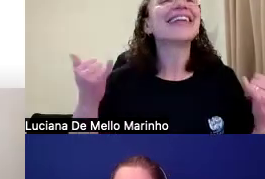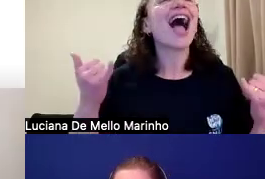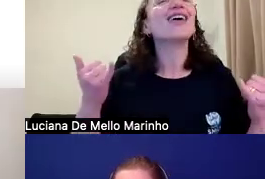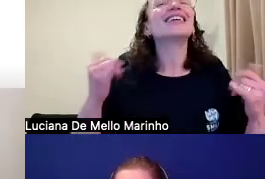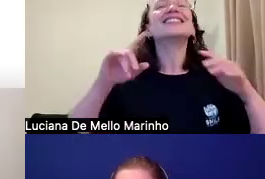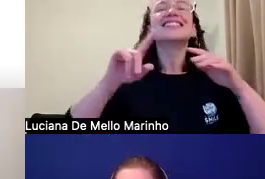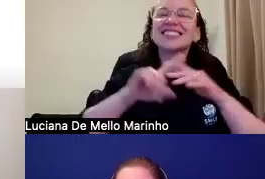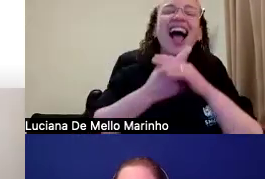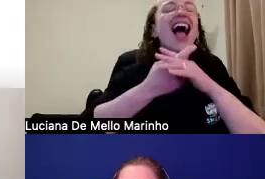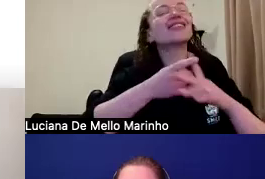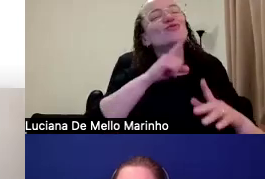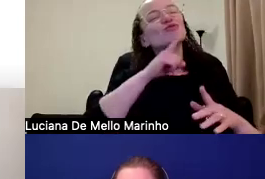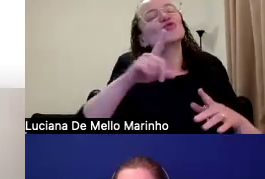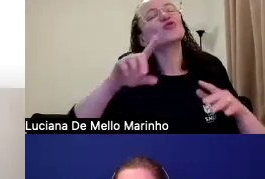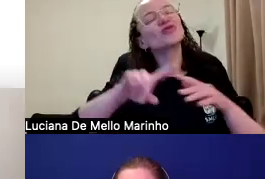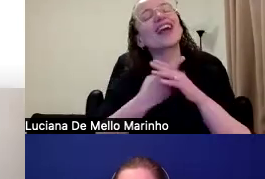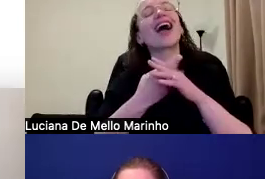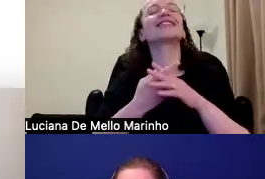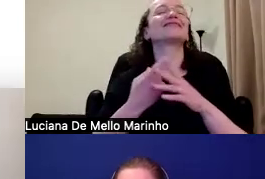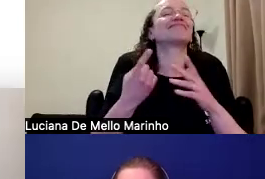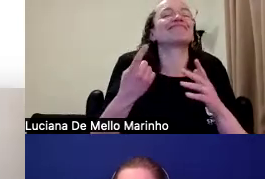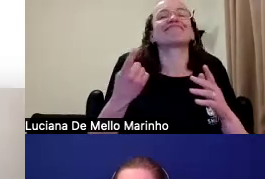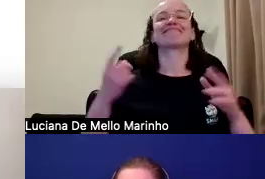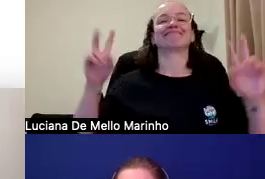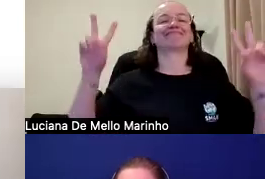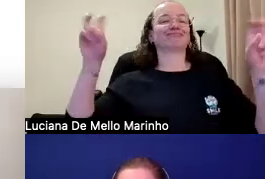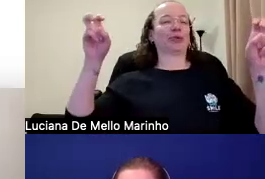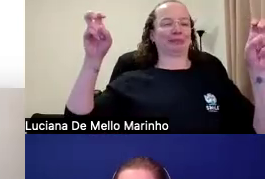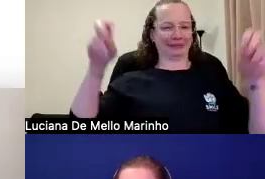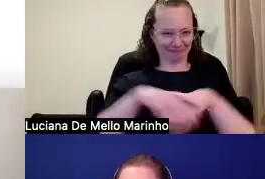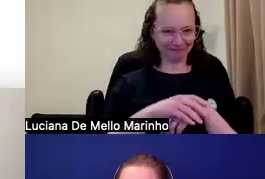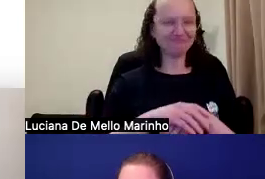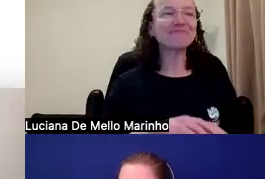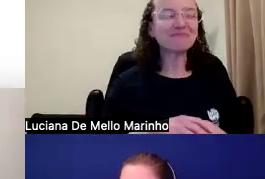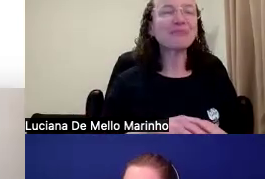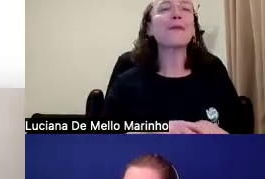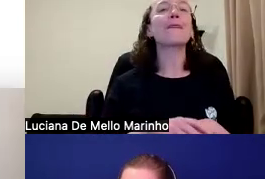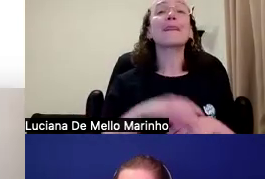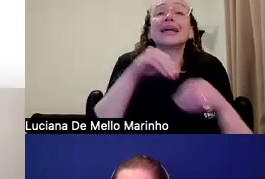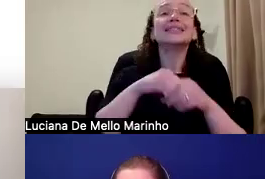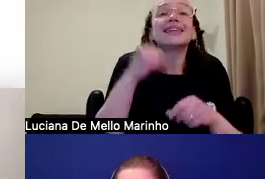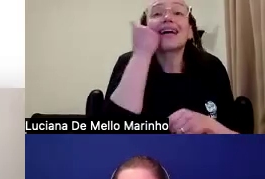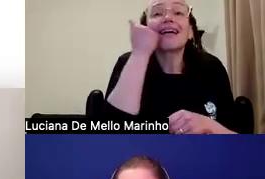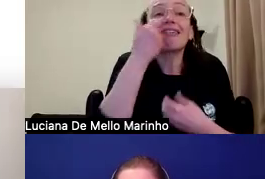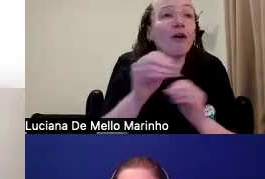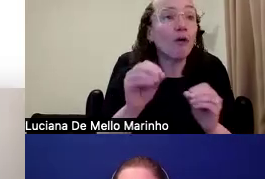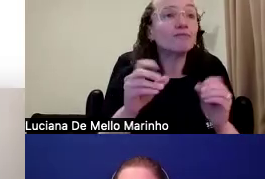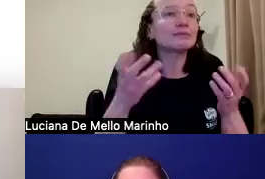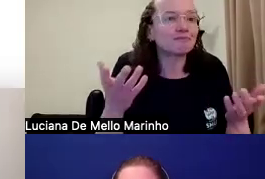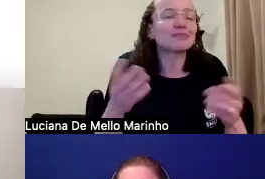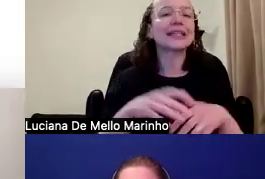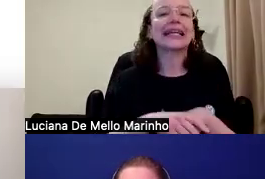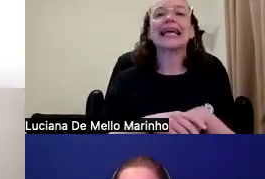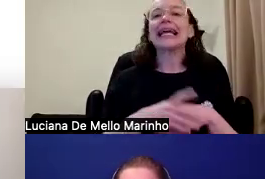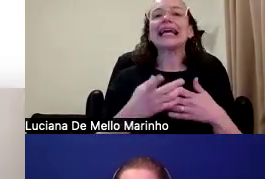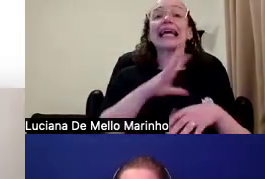So now let's go ahead and really start diving into the content for today.